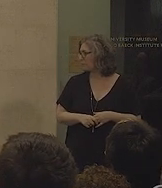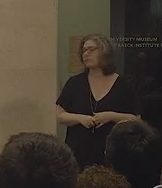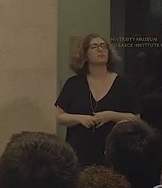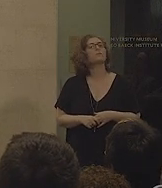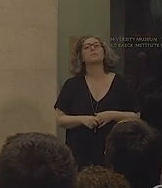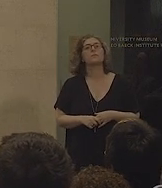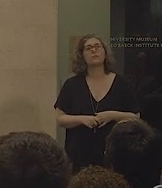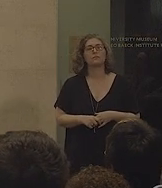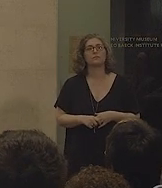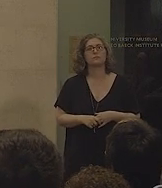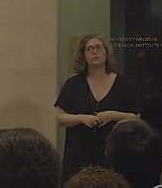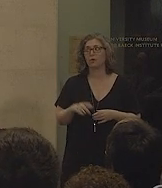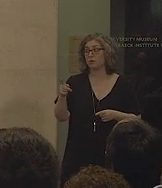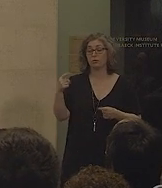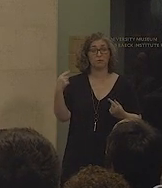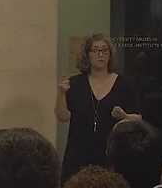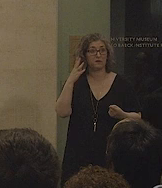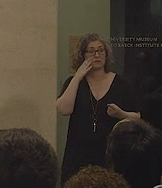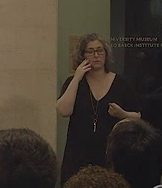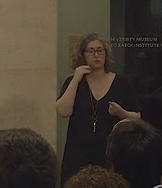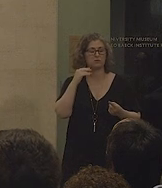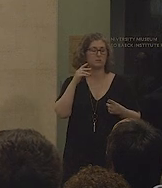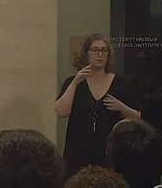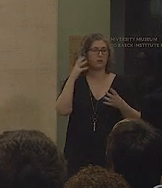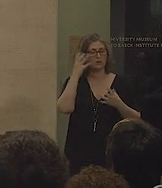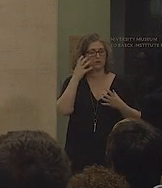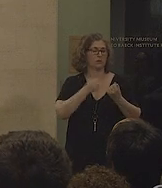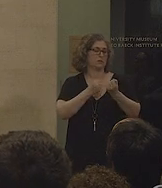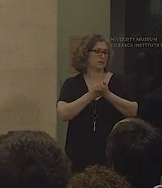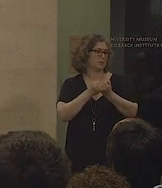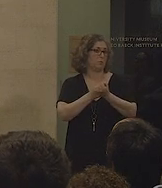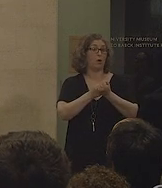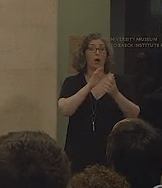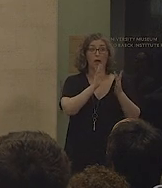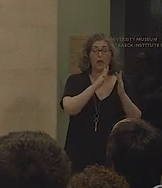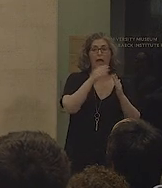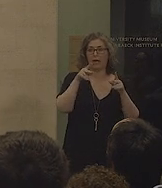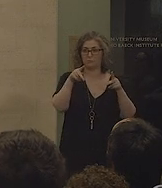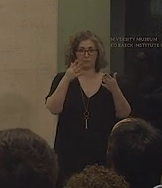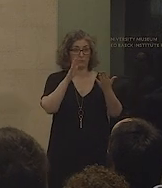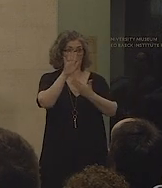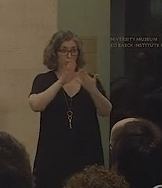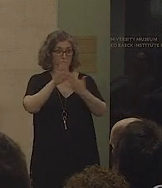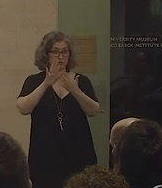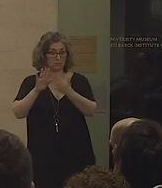You've experienced this incredible surge of support, both online and in person, with all these people you've